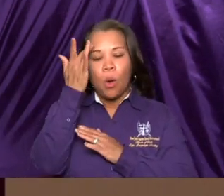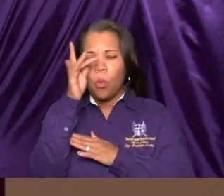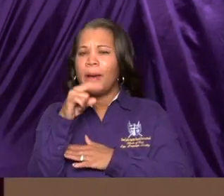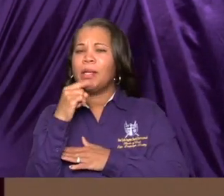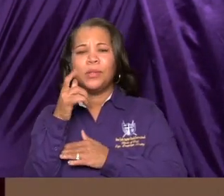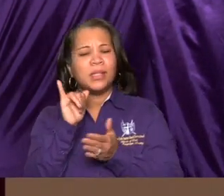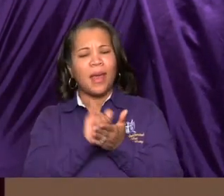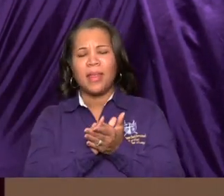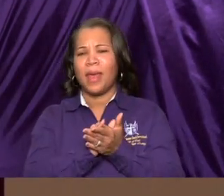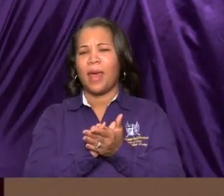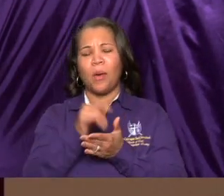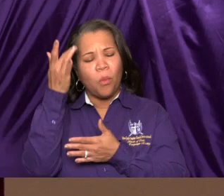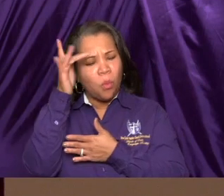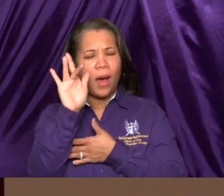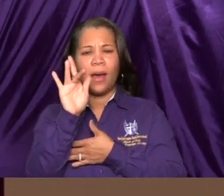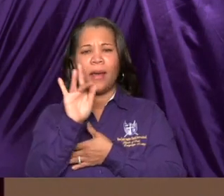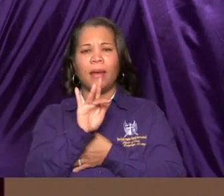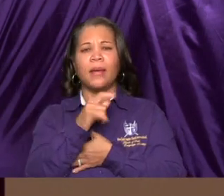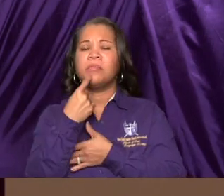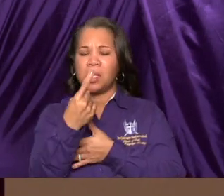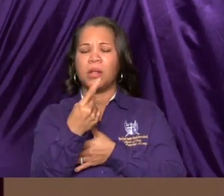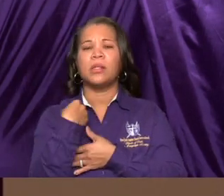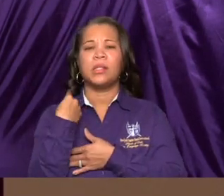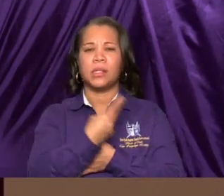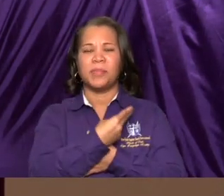that, Brother Phillip? Why do you say that? I'll tell you.